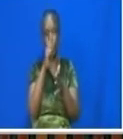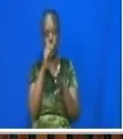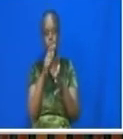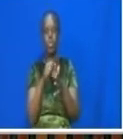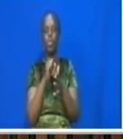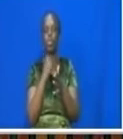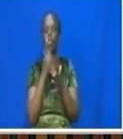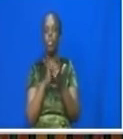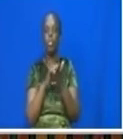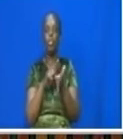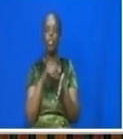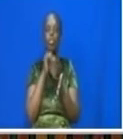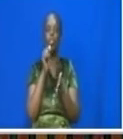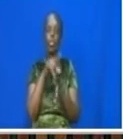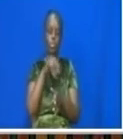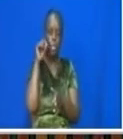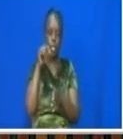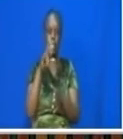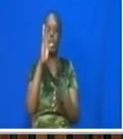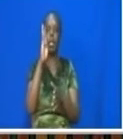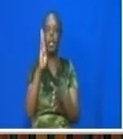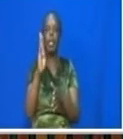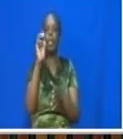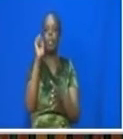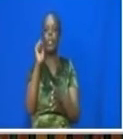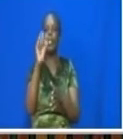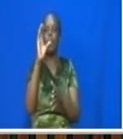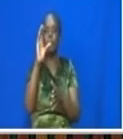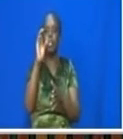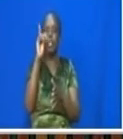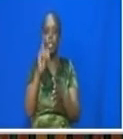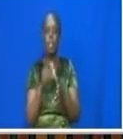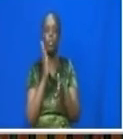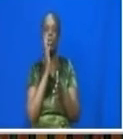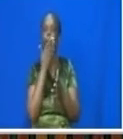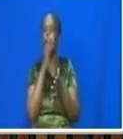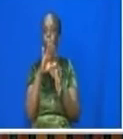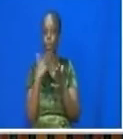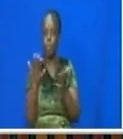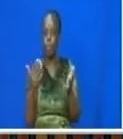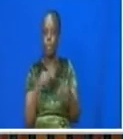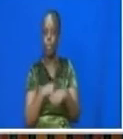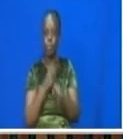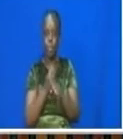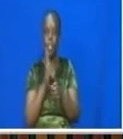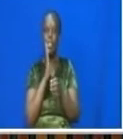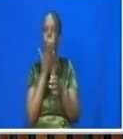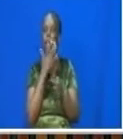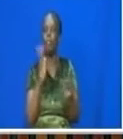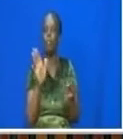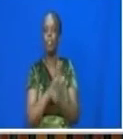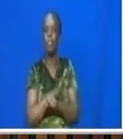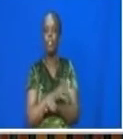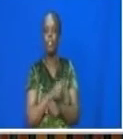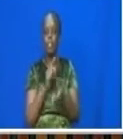on when you are answering the question, so that you don't just pick on A, B, C, or D, that you color your paper